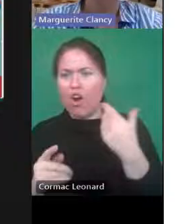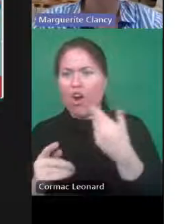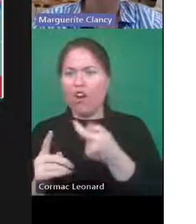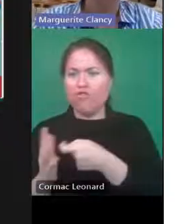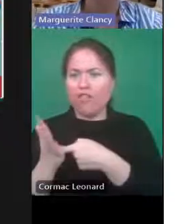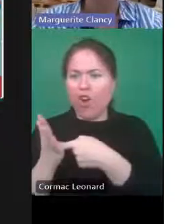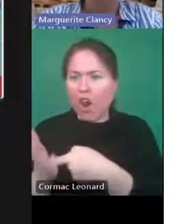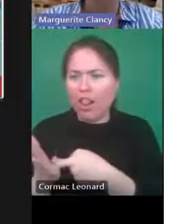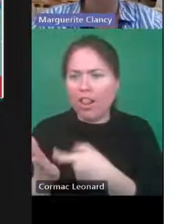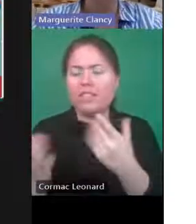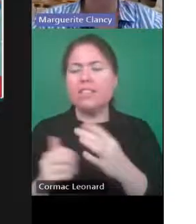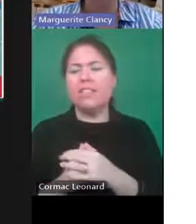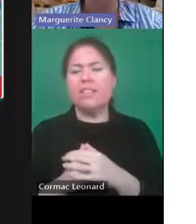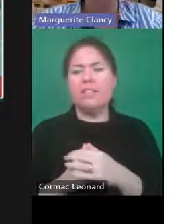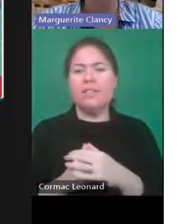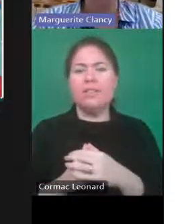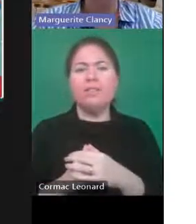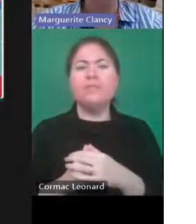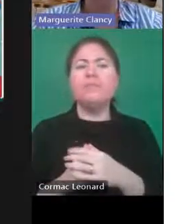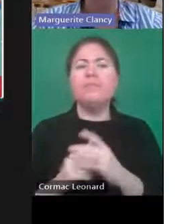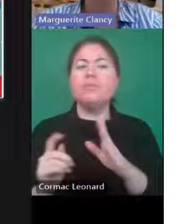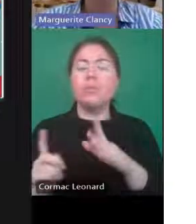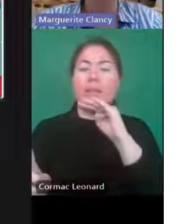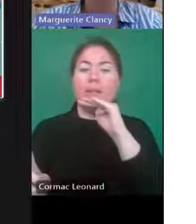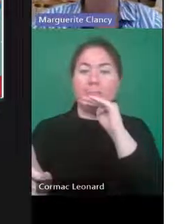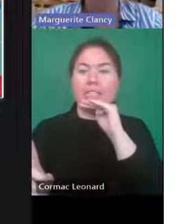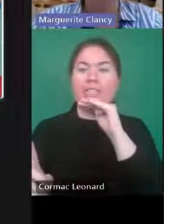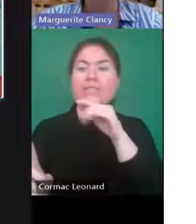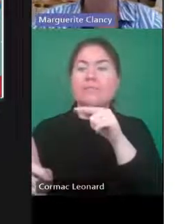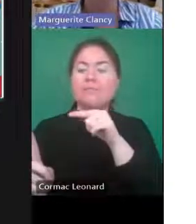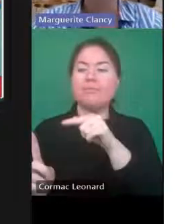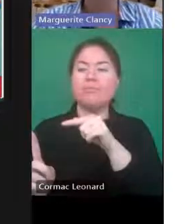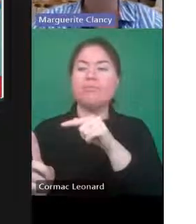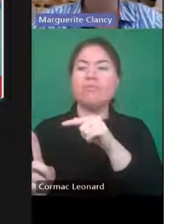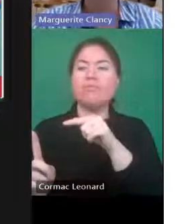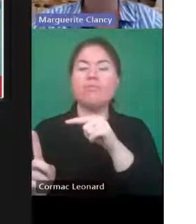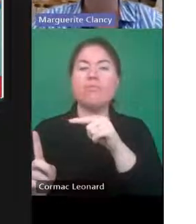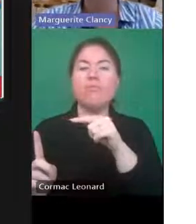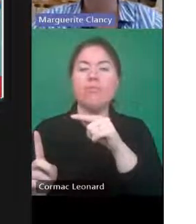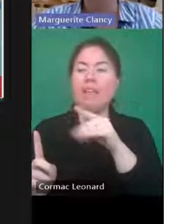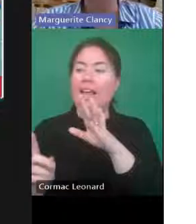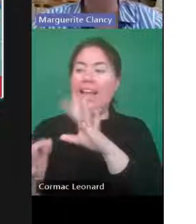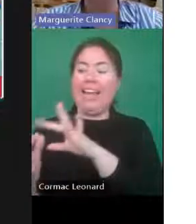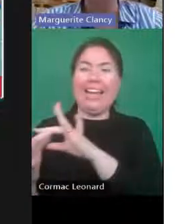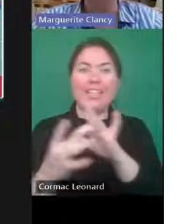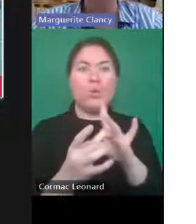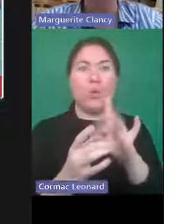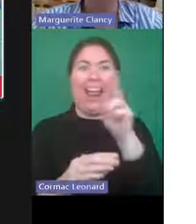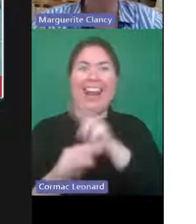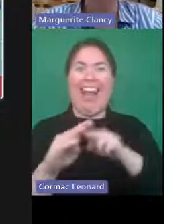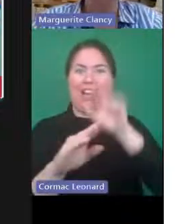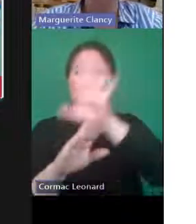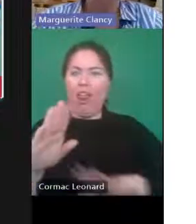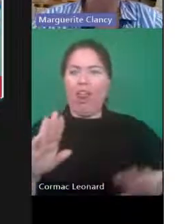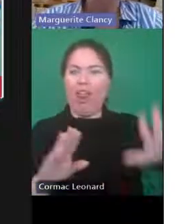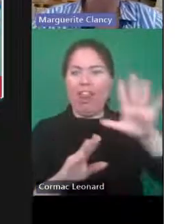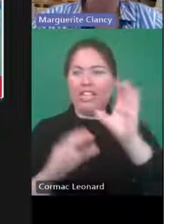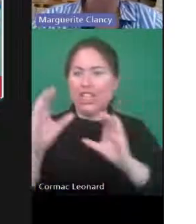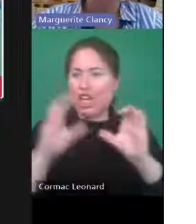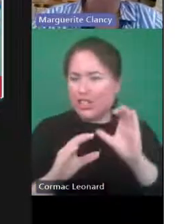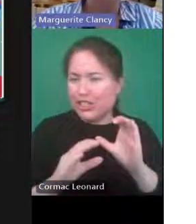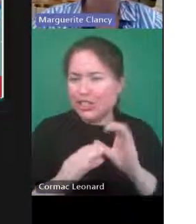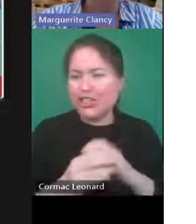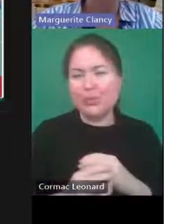to an individual. So again, leading into the national, when you search, you search that person on a national basis. And